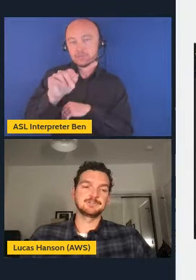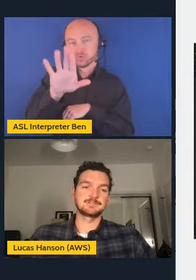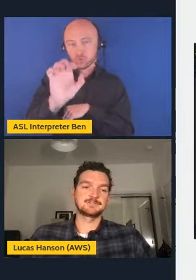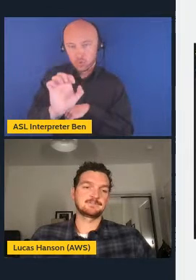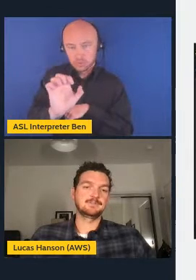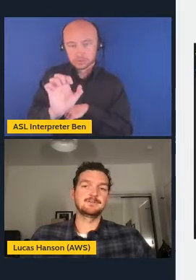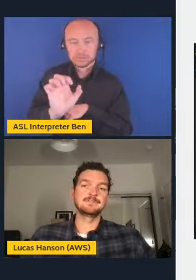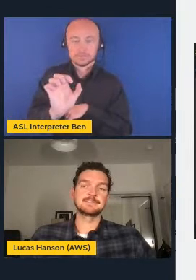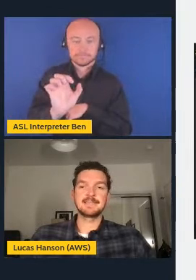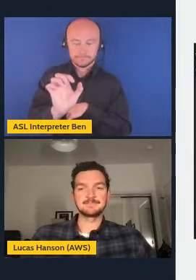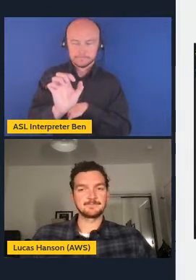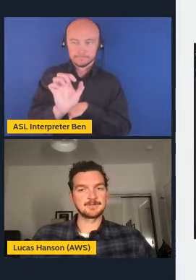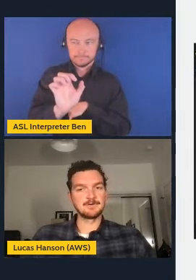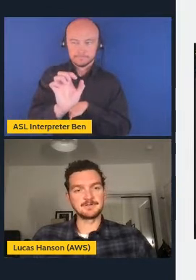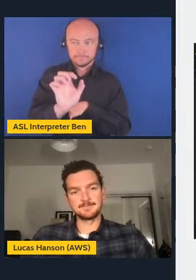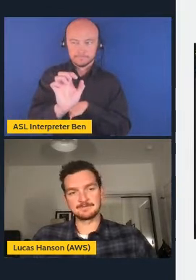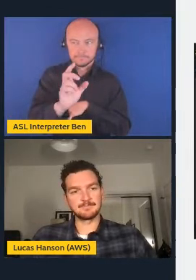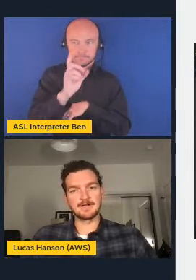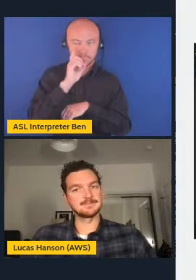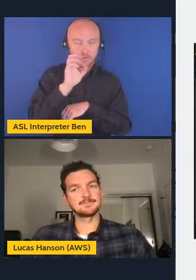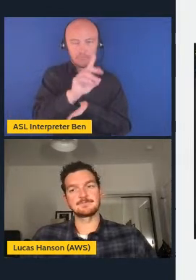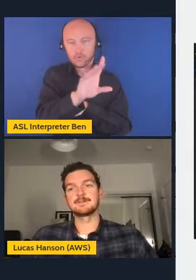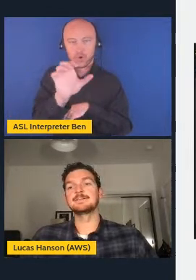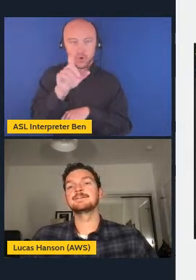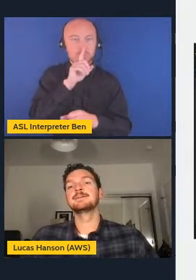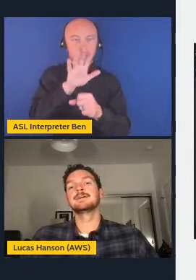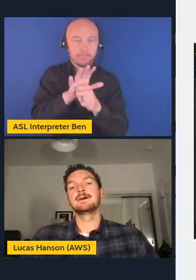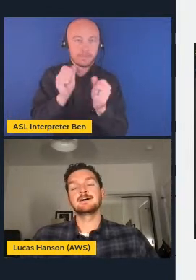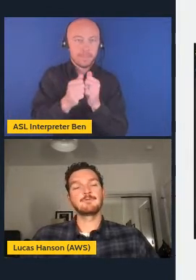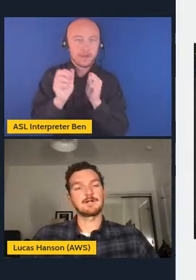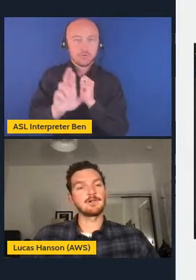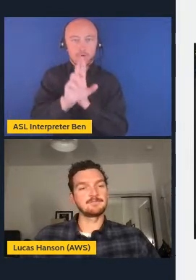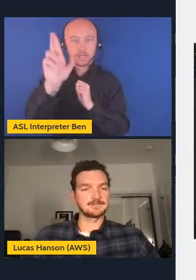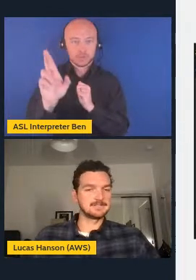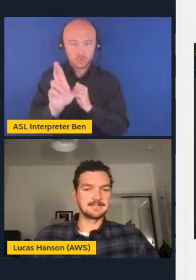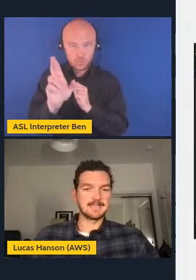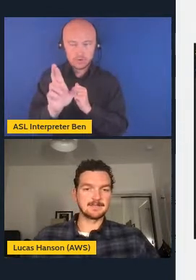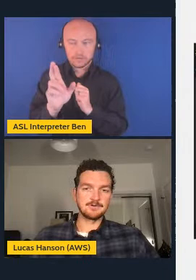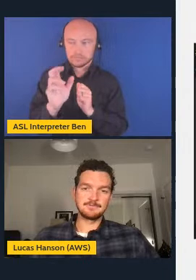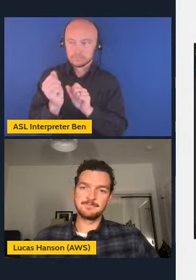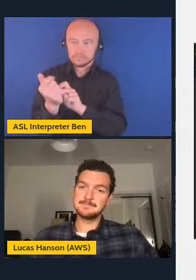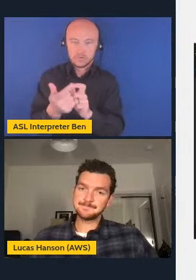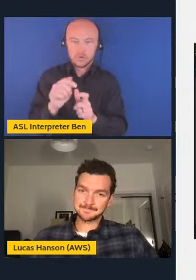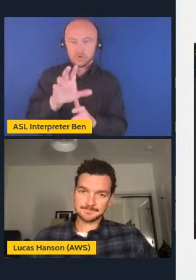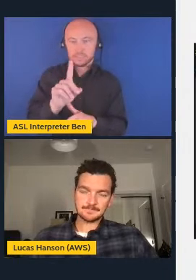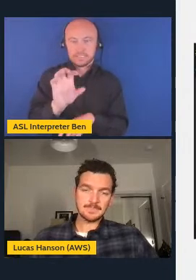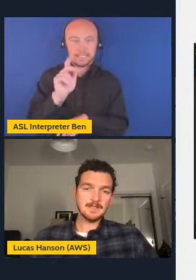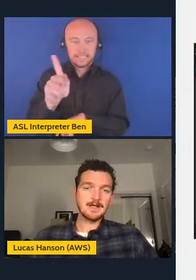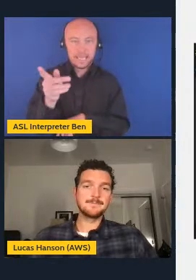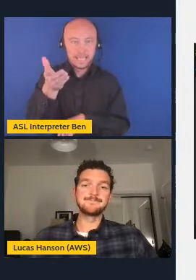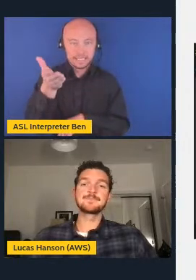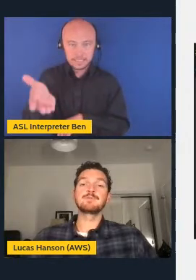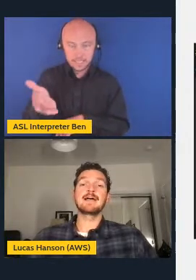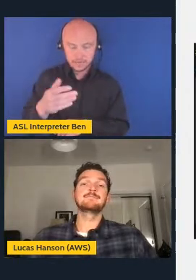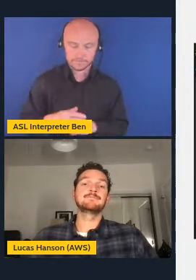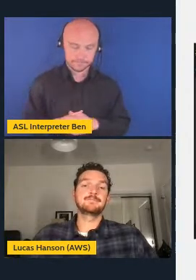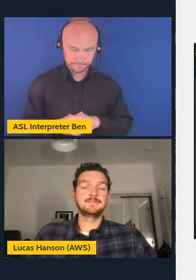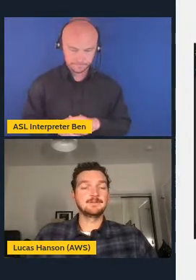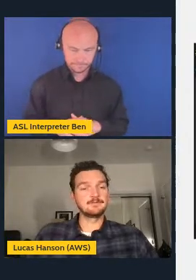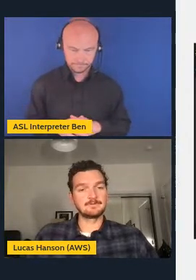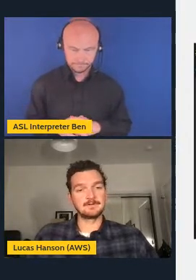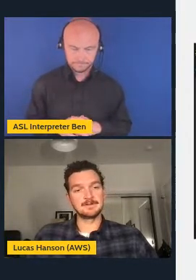which is, in this case from a code commit repository where all of our CDK code would be. We